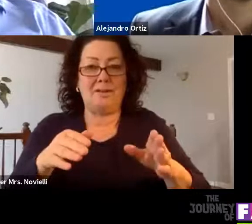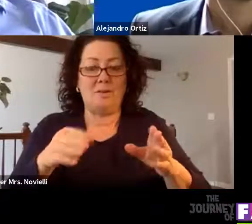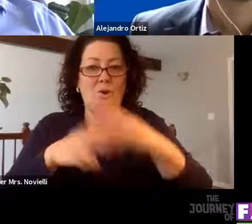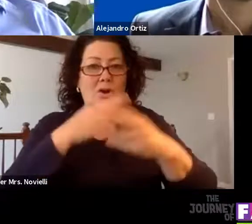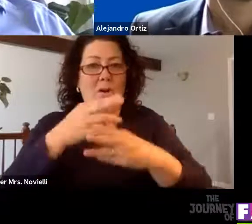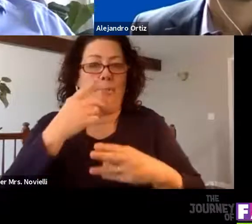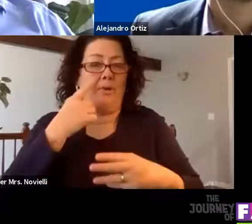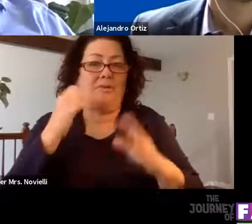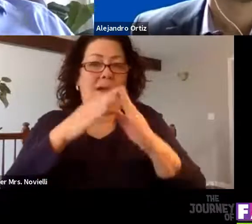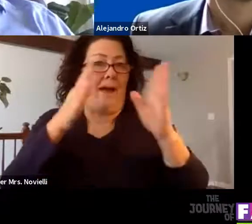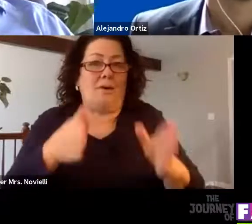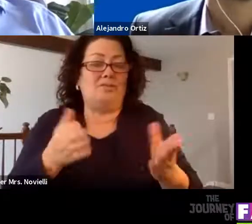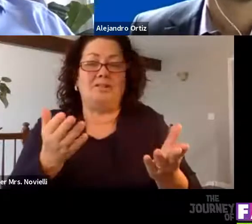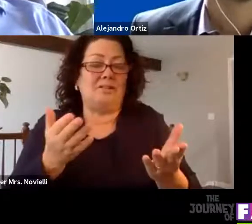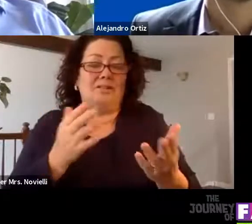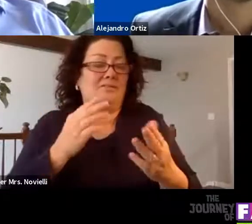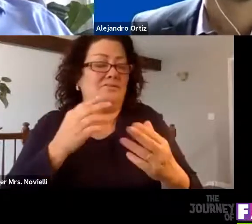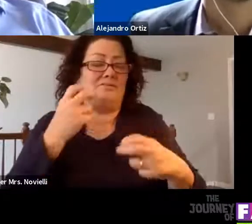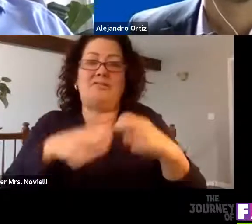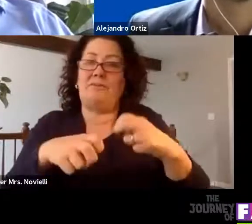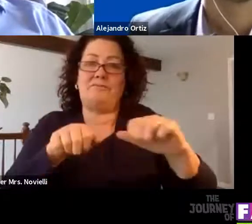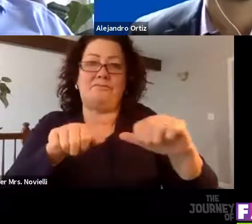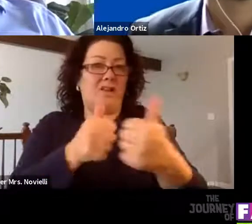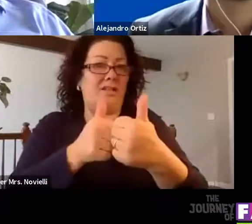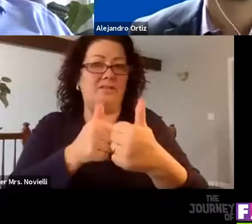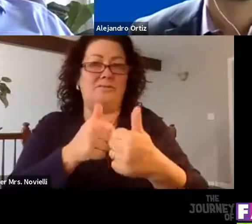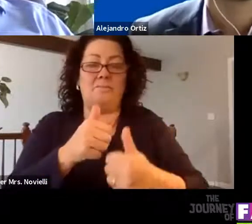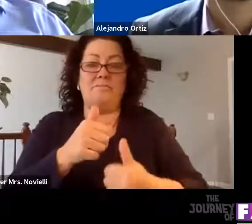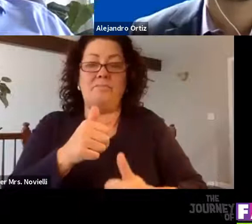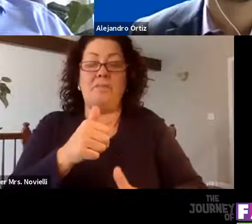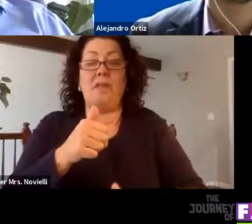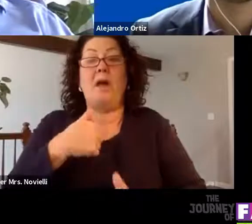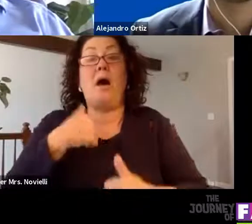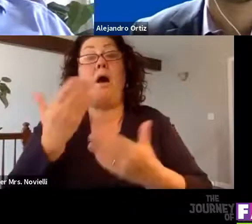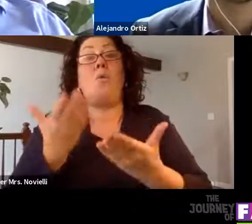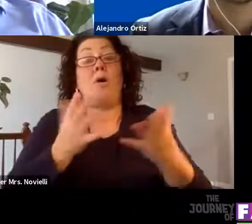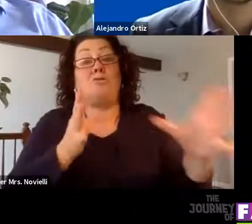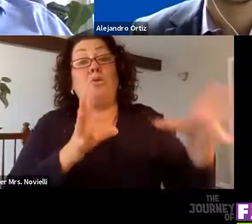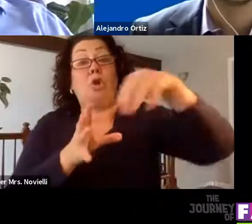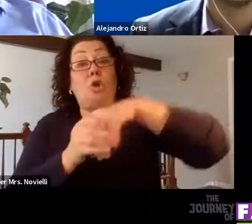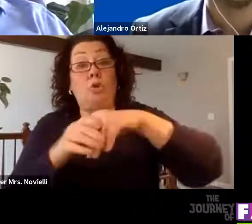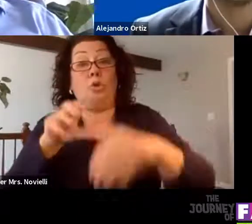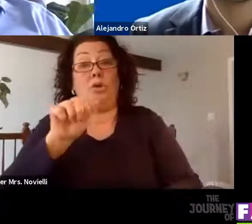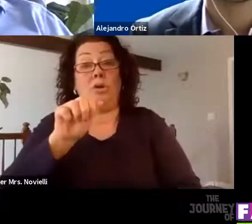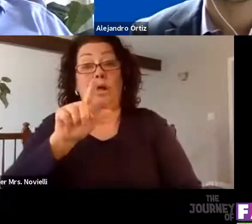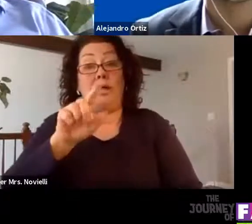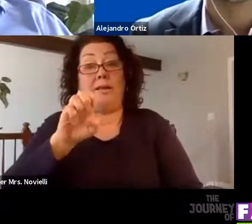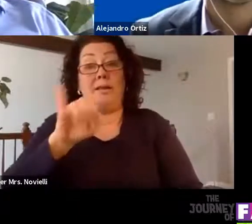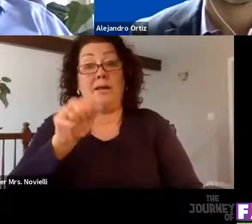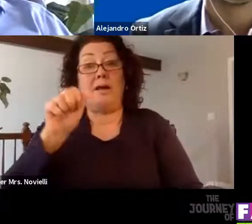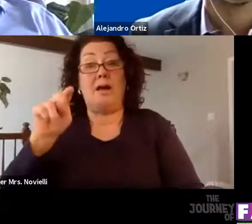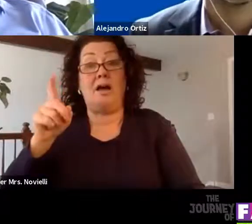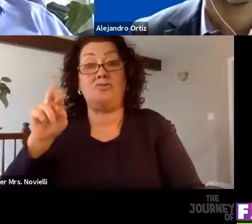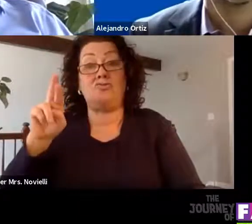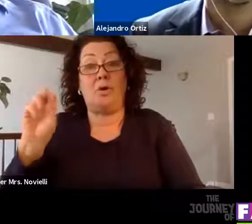just how housing works. But before getting there, I wanted to bring Alejandro into the conversation. And